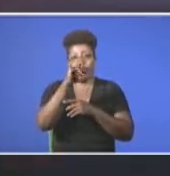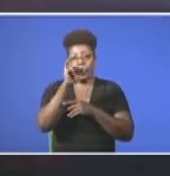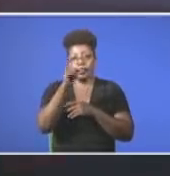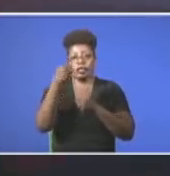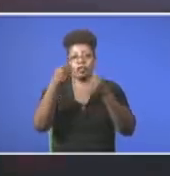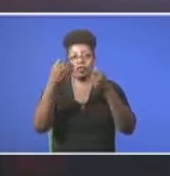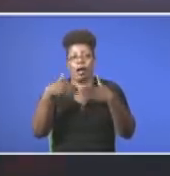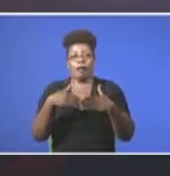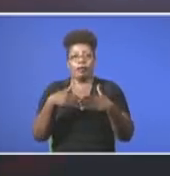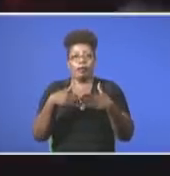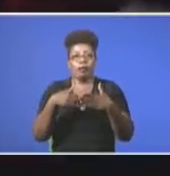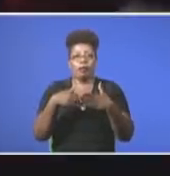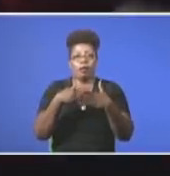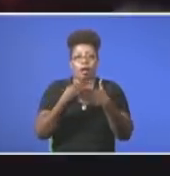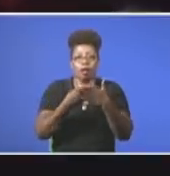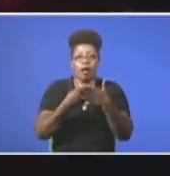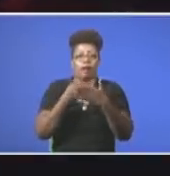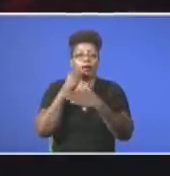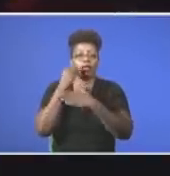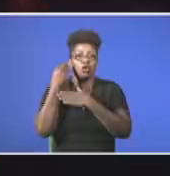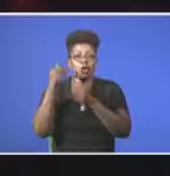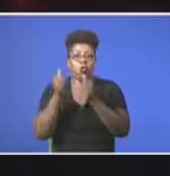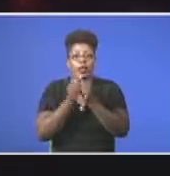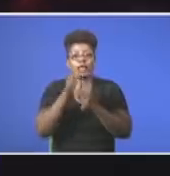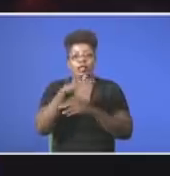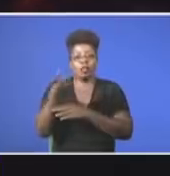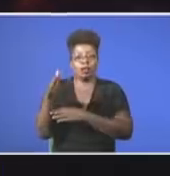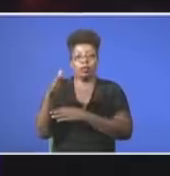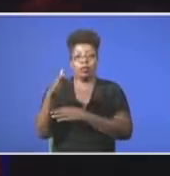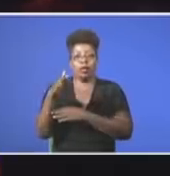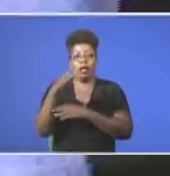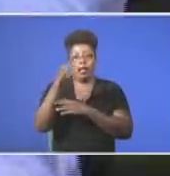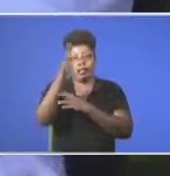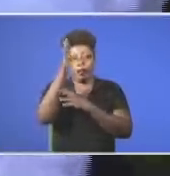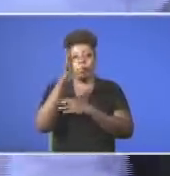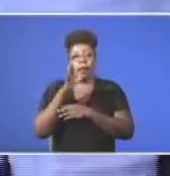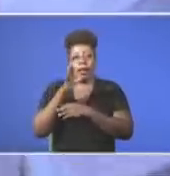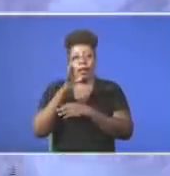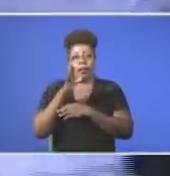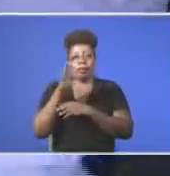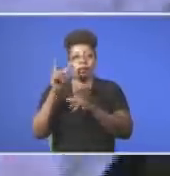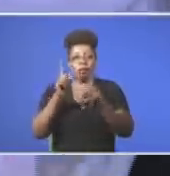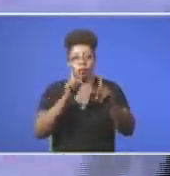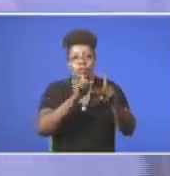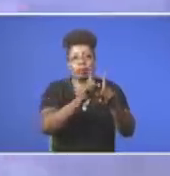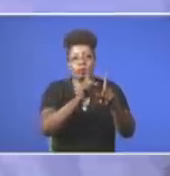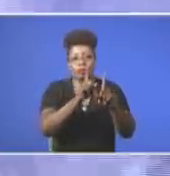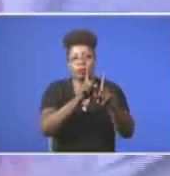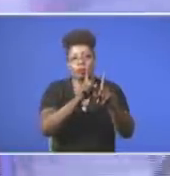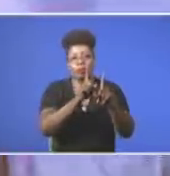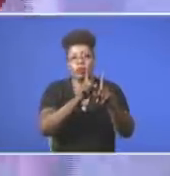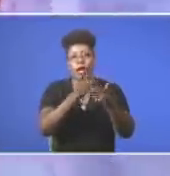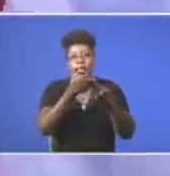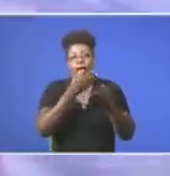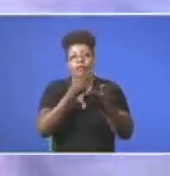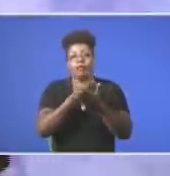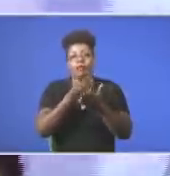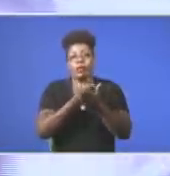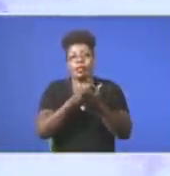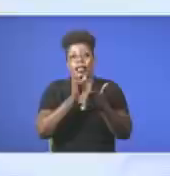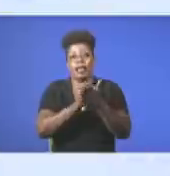vehicle pulled up behind him. Police say the culprit, armed with a handgun, approached Brown and demanded cash. The victim was then